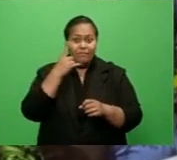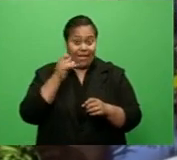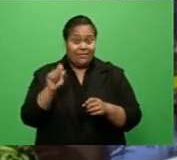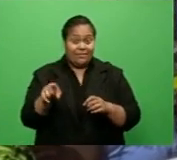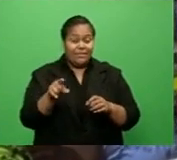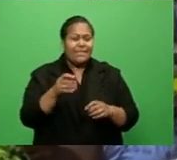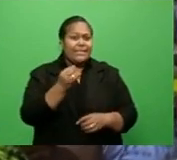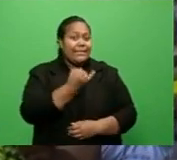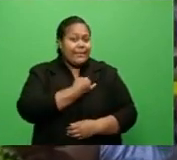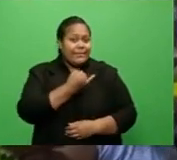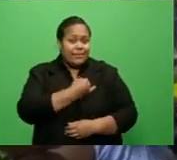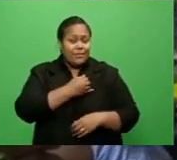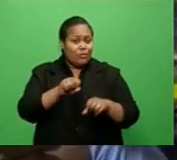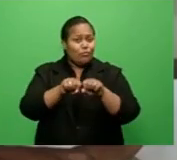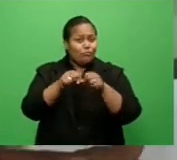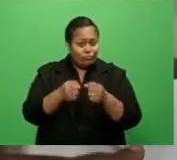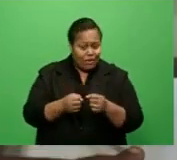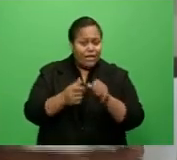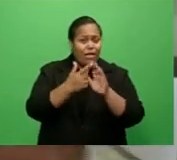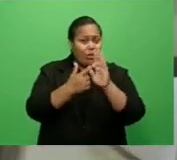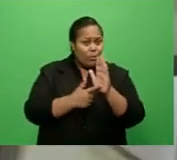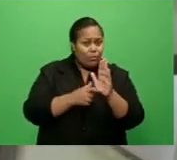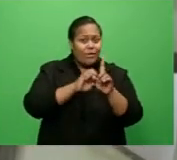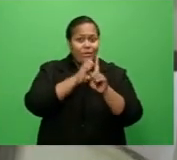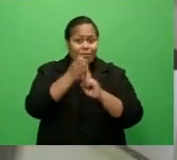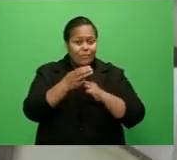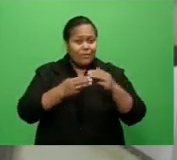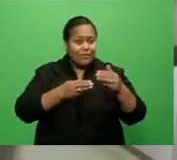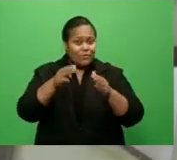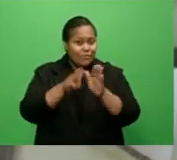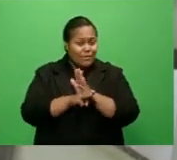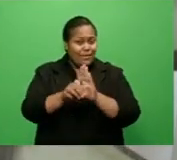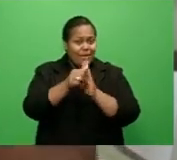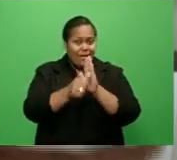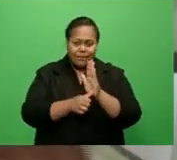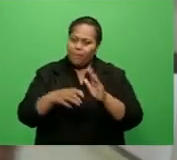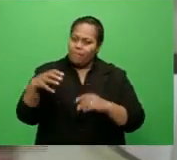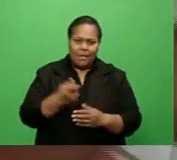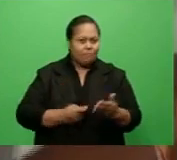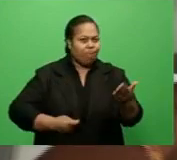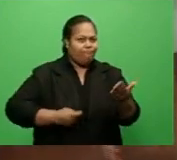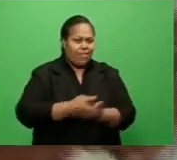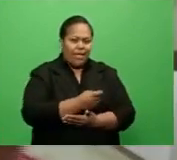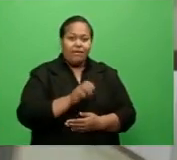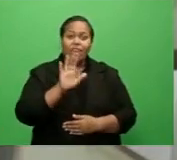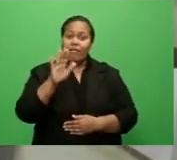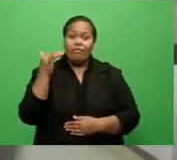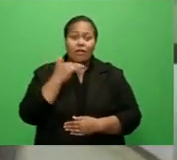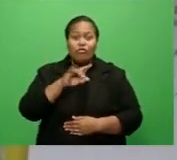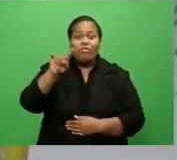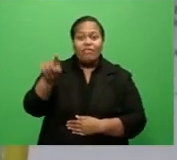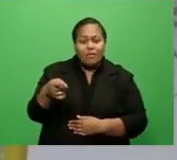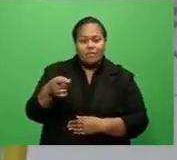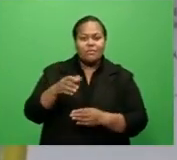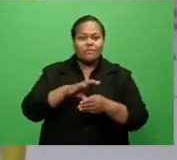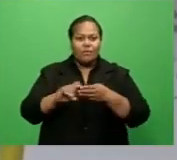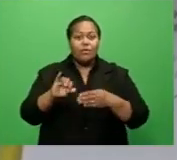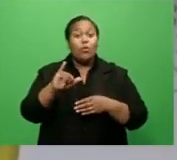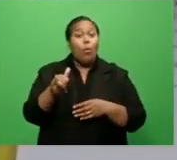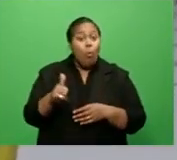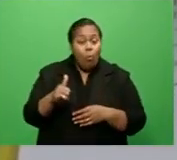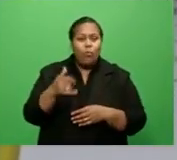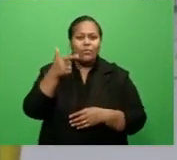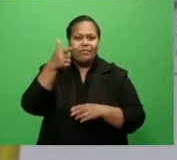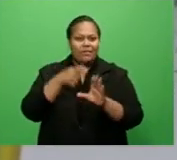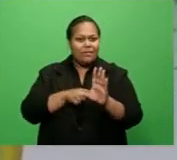of breaching the Environment Management Act, then they are liable to pay a fine of up to $500,000 or face 7